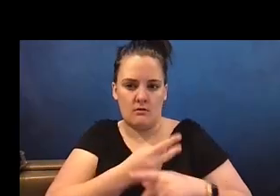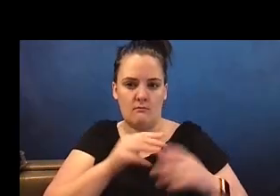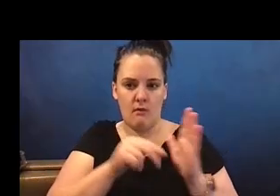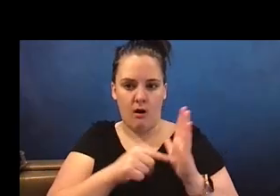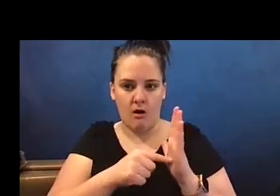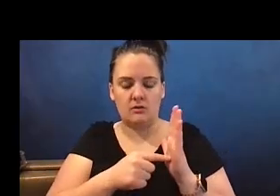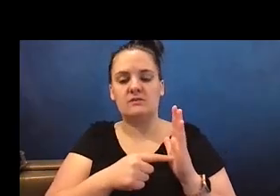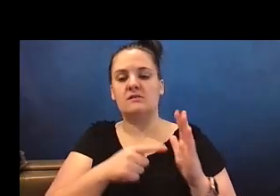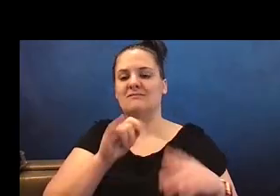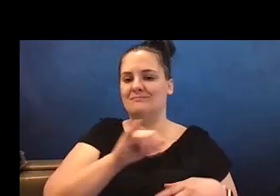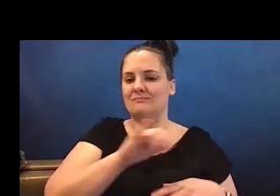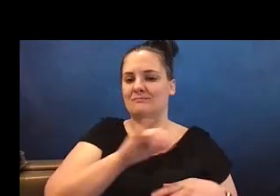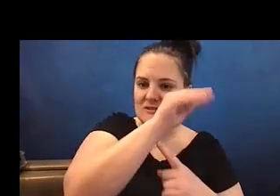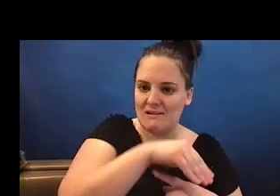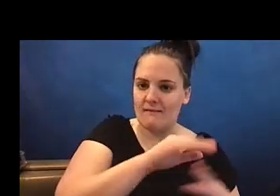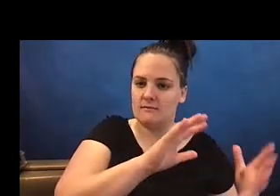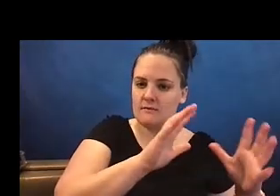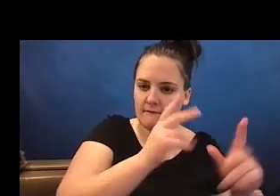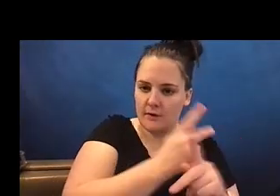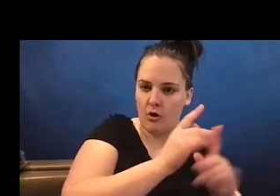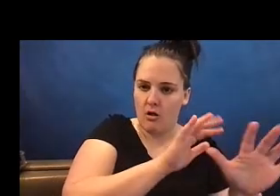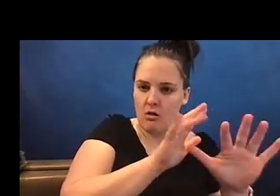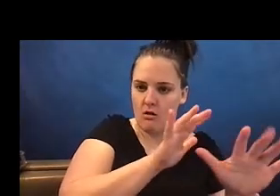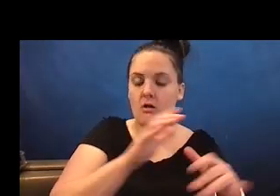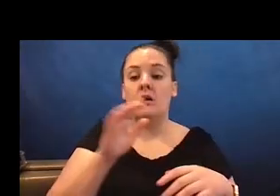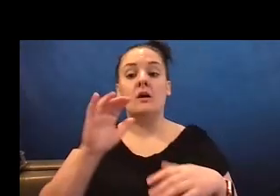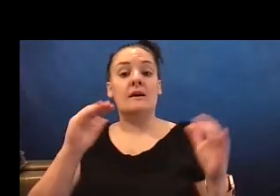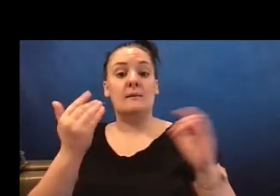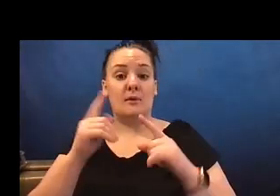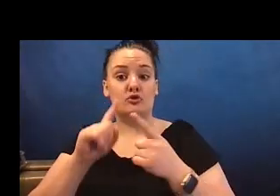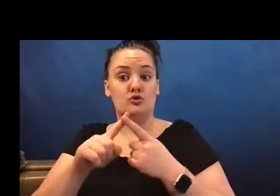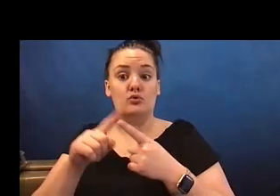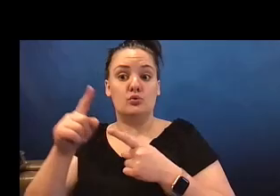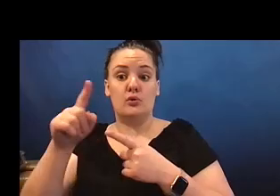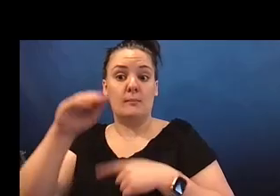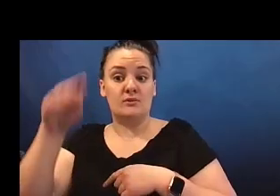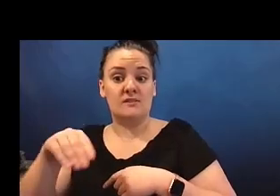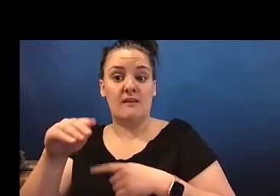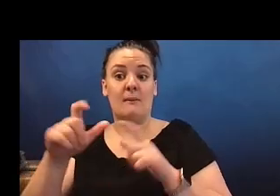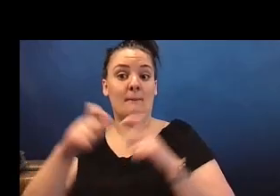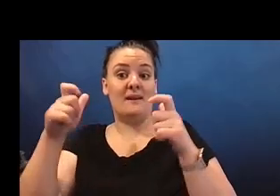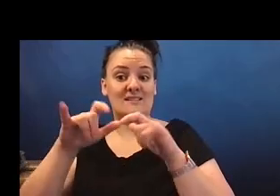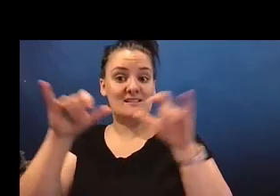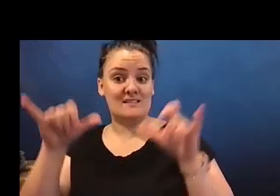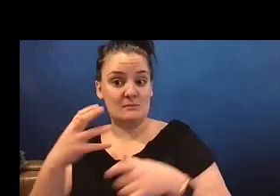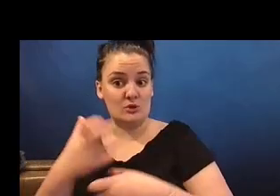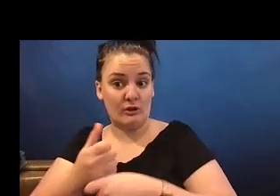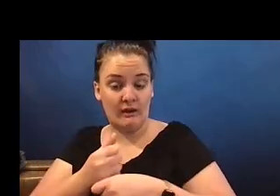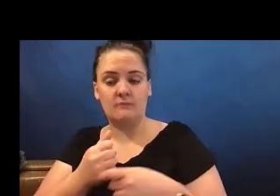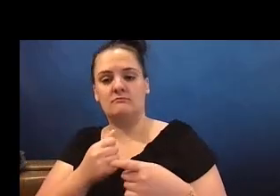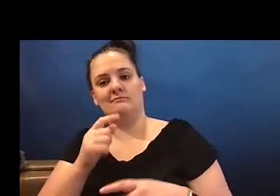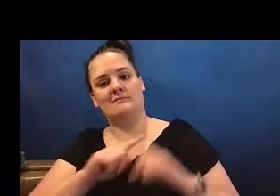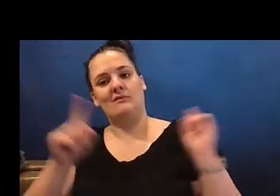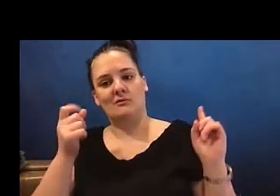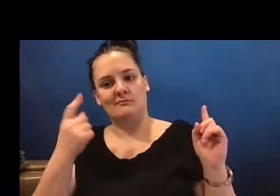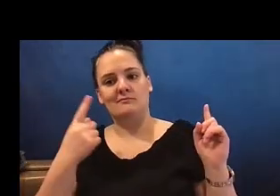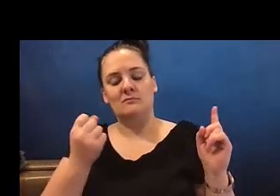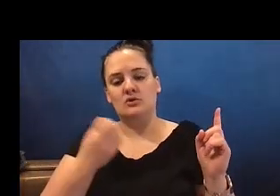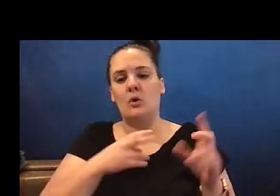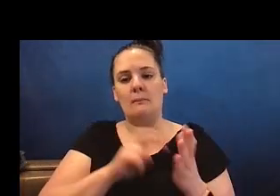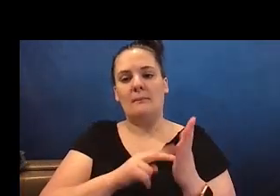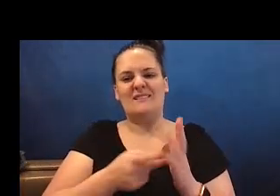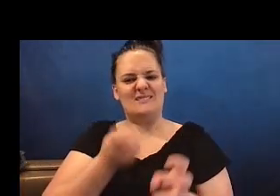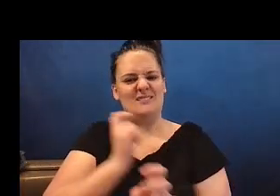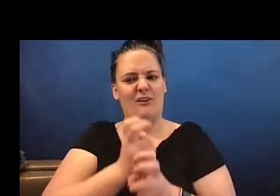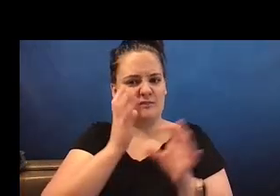to what the rurals give in, they're getting a much higher percent than what the bigger systems are giving in and getting. So yeah, hard decisions ahead.